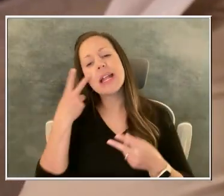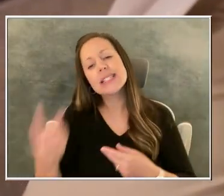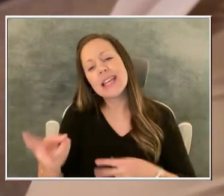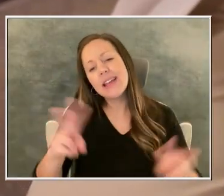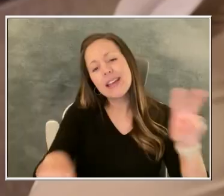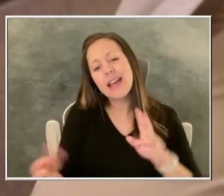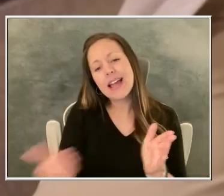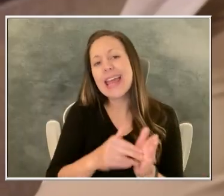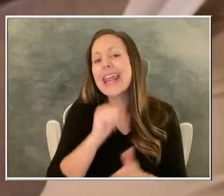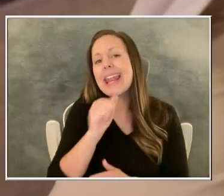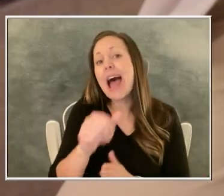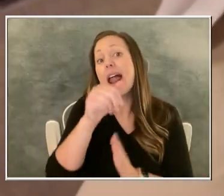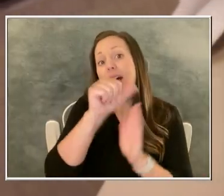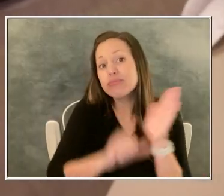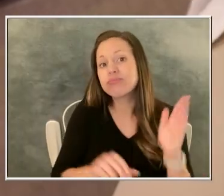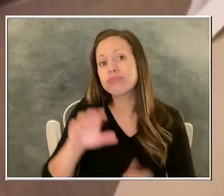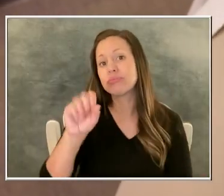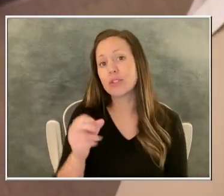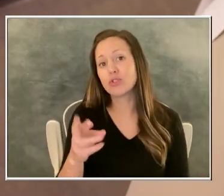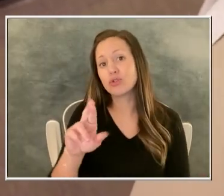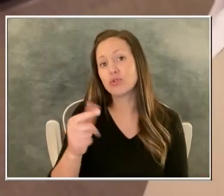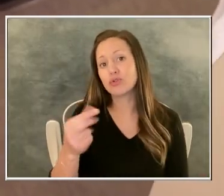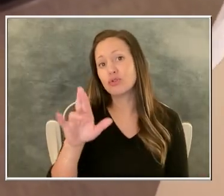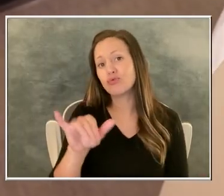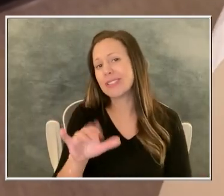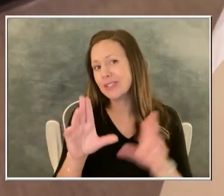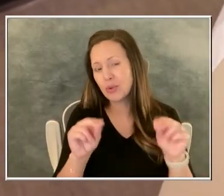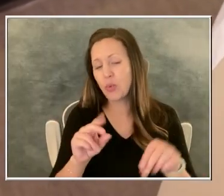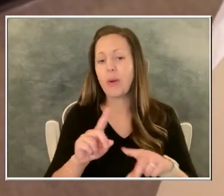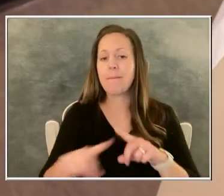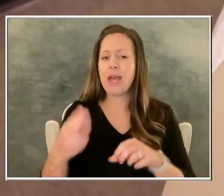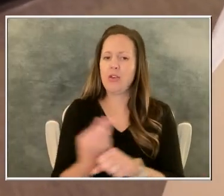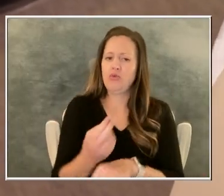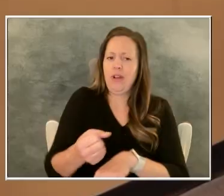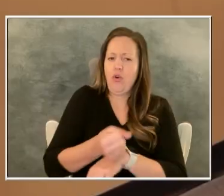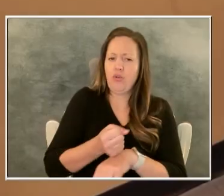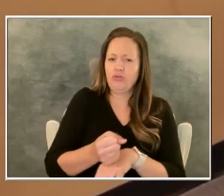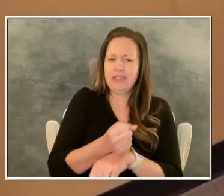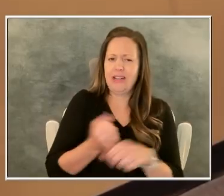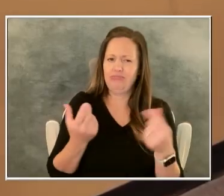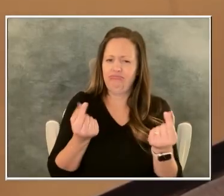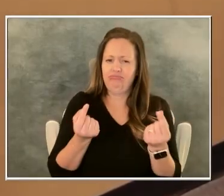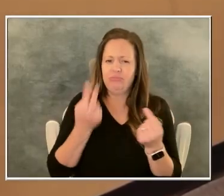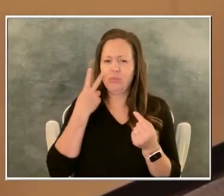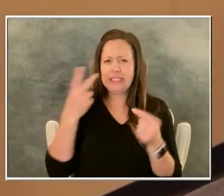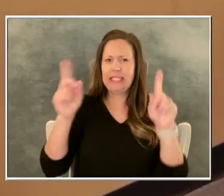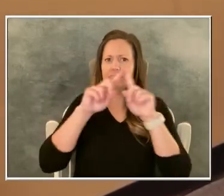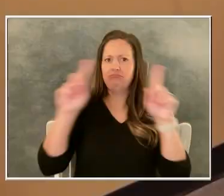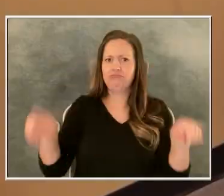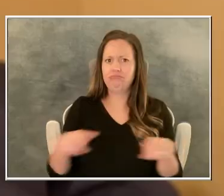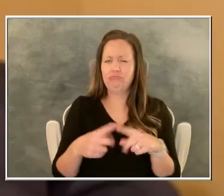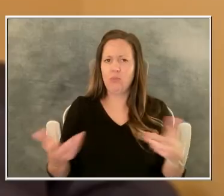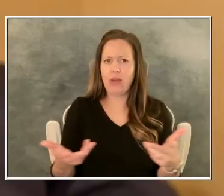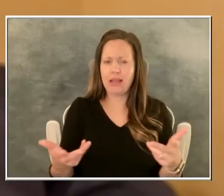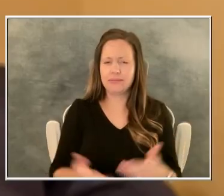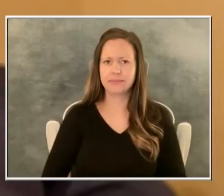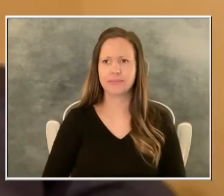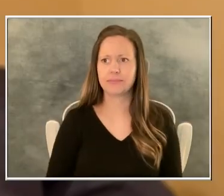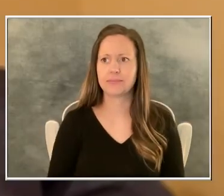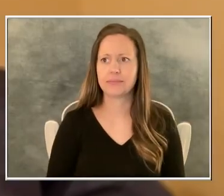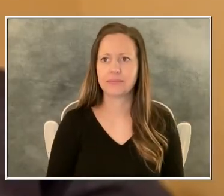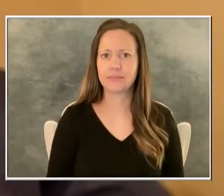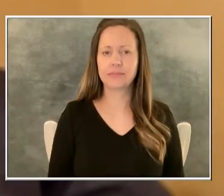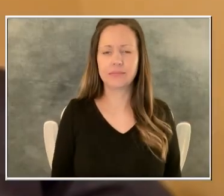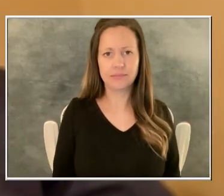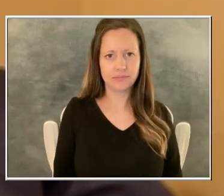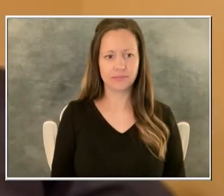OR staff. You're using ultrasound. What are we seeing when we look here at the monitor? So when we're looking at the ultrasound, what